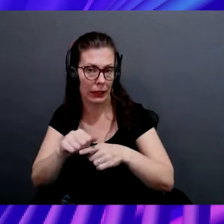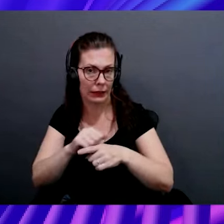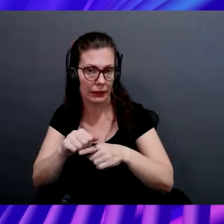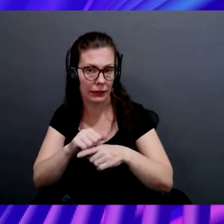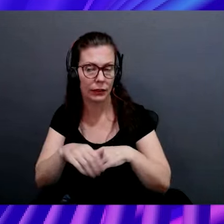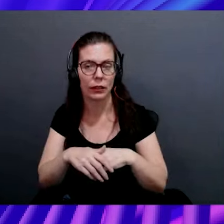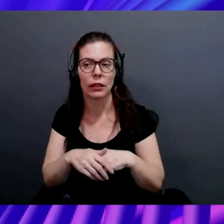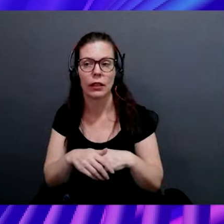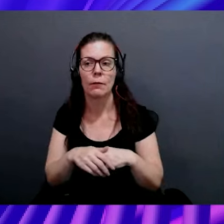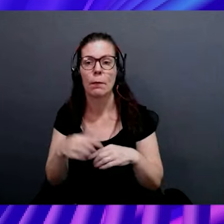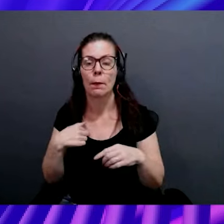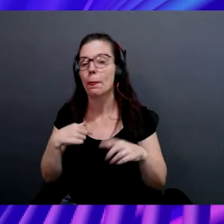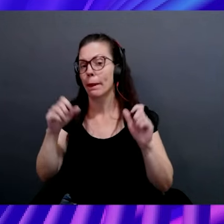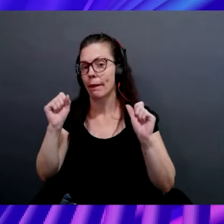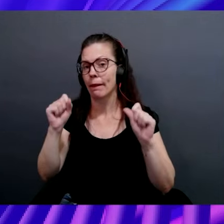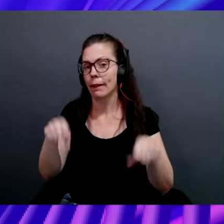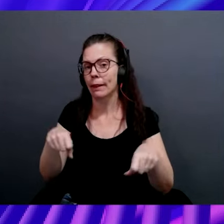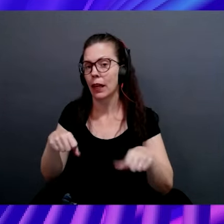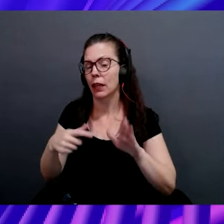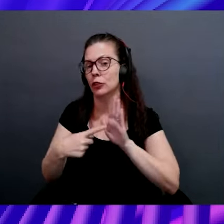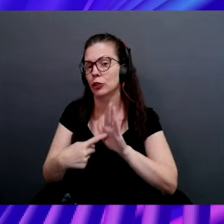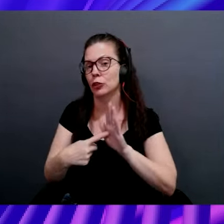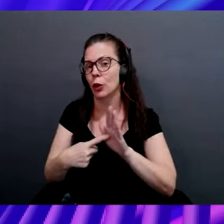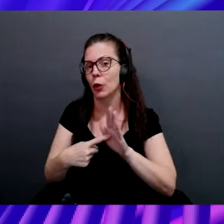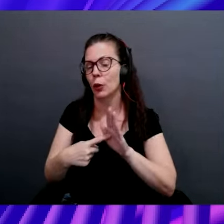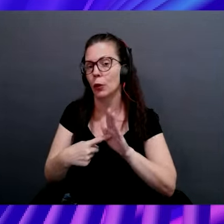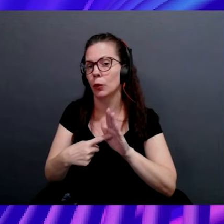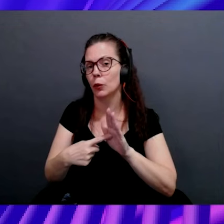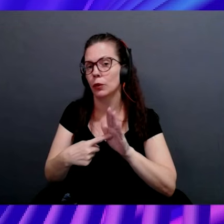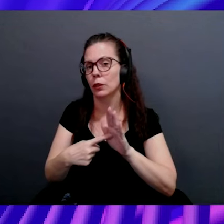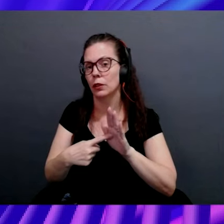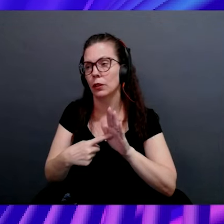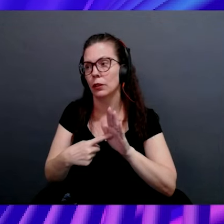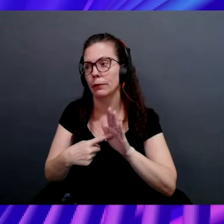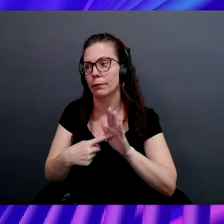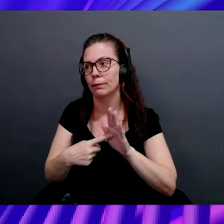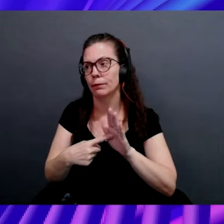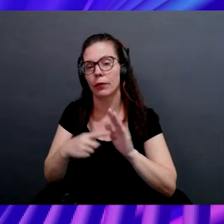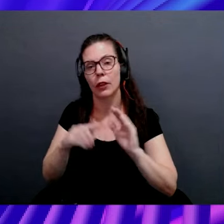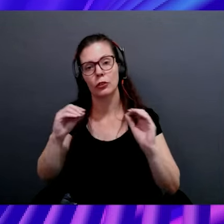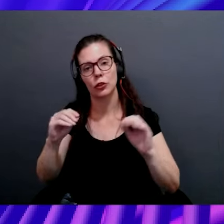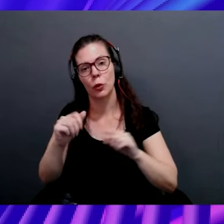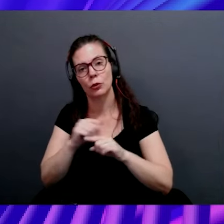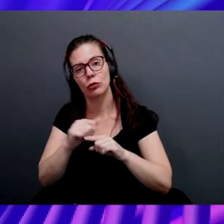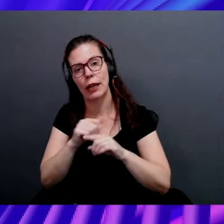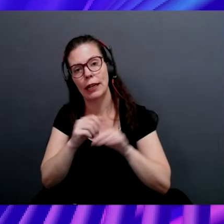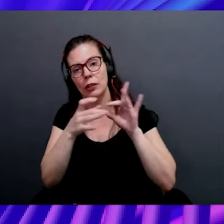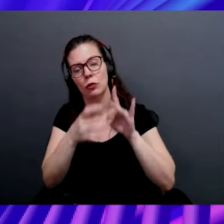I can show that first there are no training related